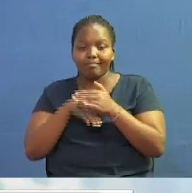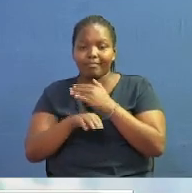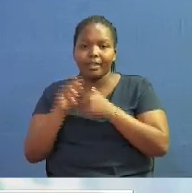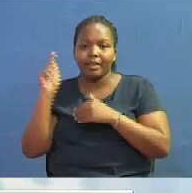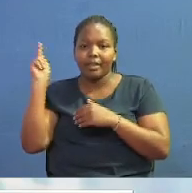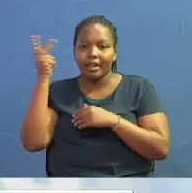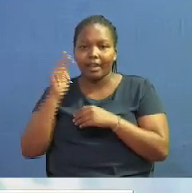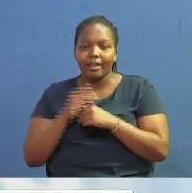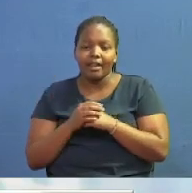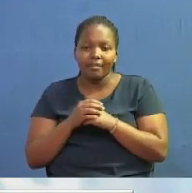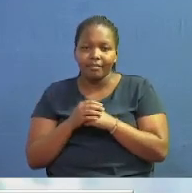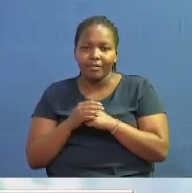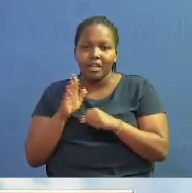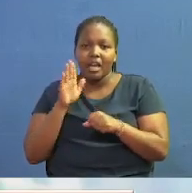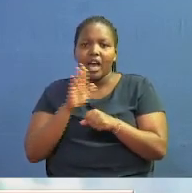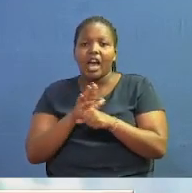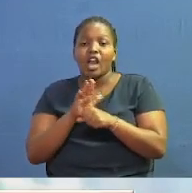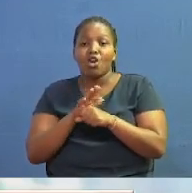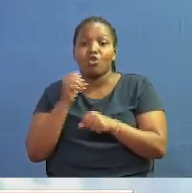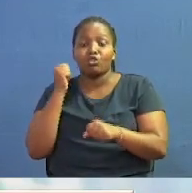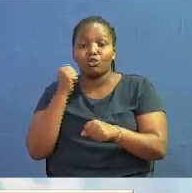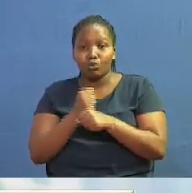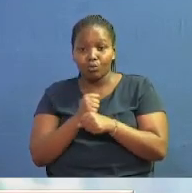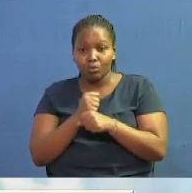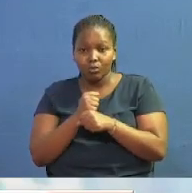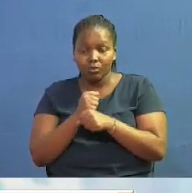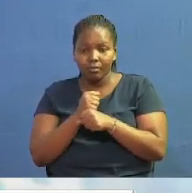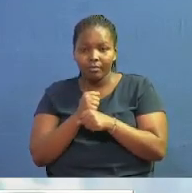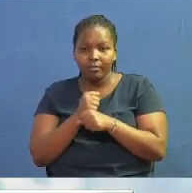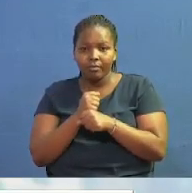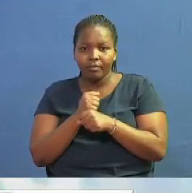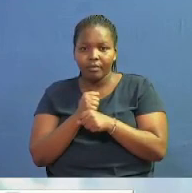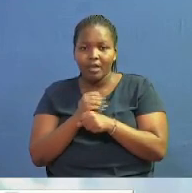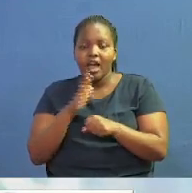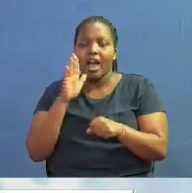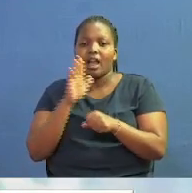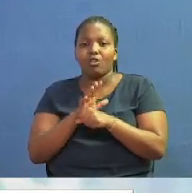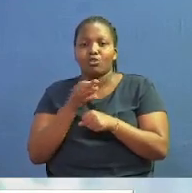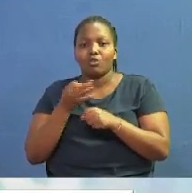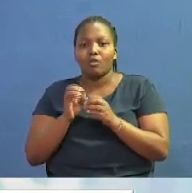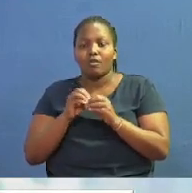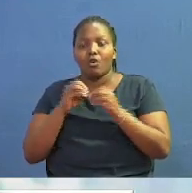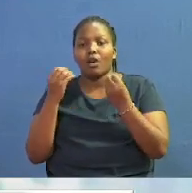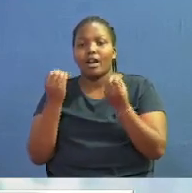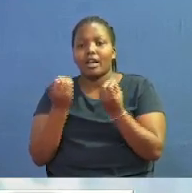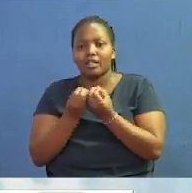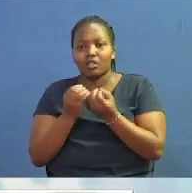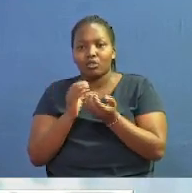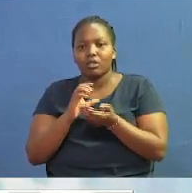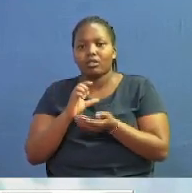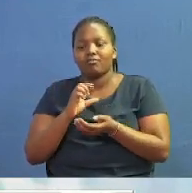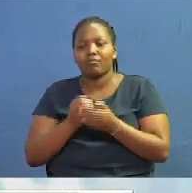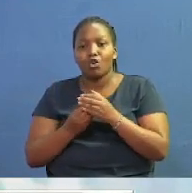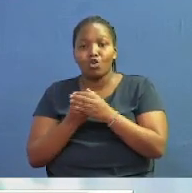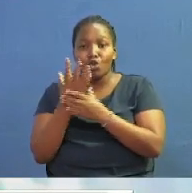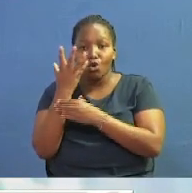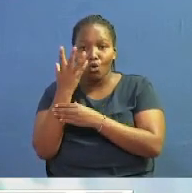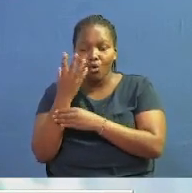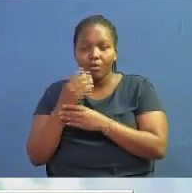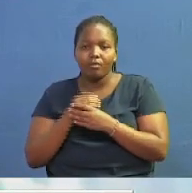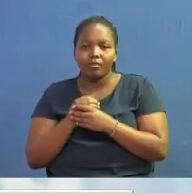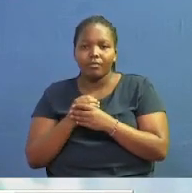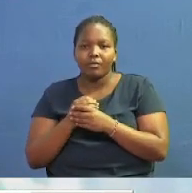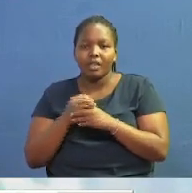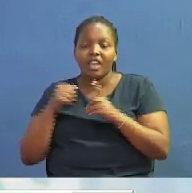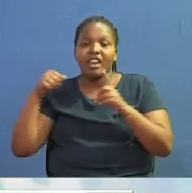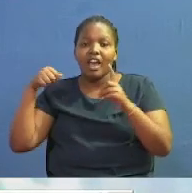a lot that has been done. There is a lot that is going on. Right. Many organizations are coming up. Many organizations are also growing in terms of advocacy